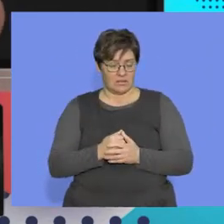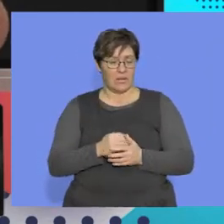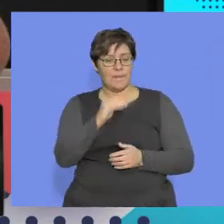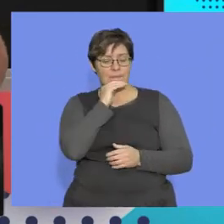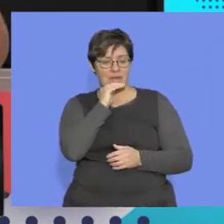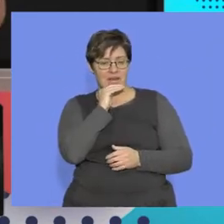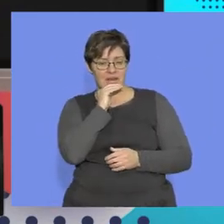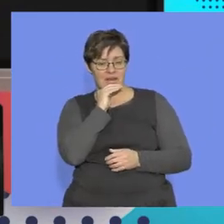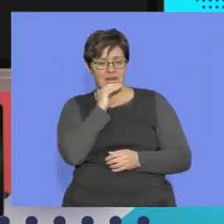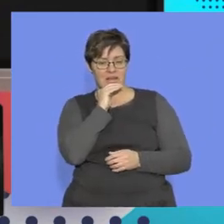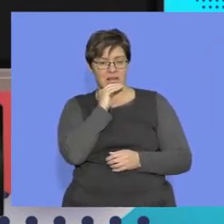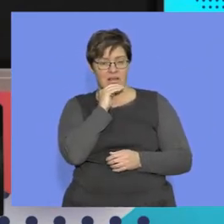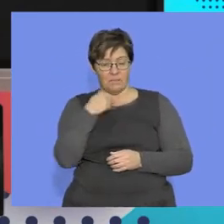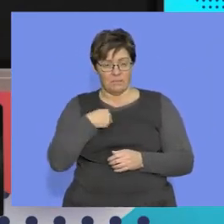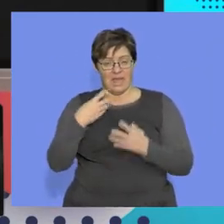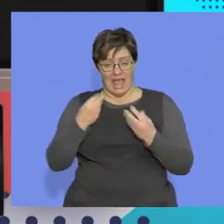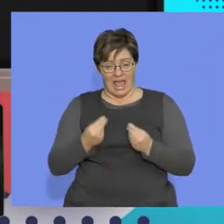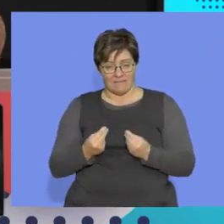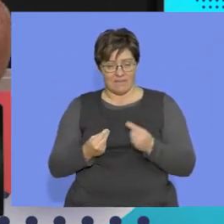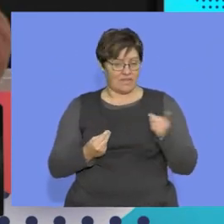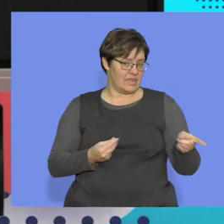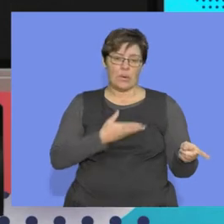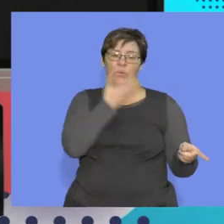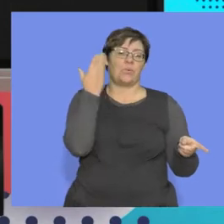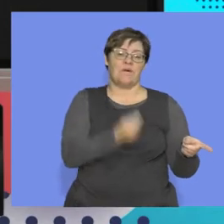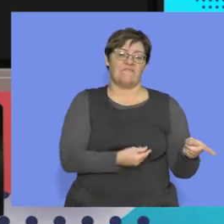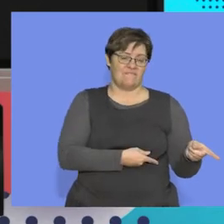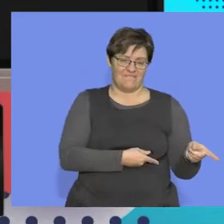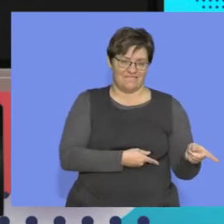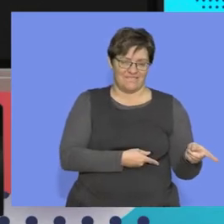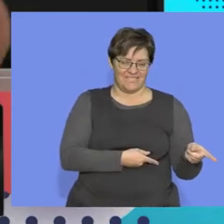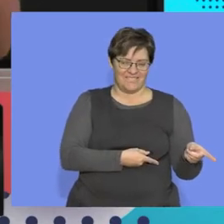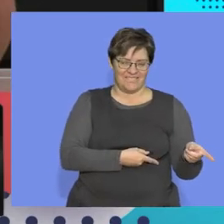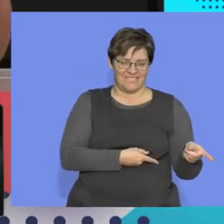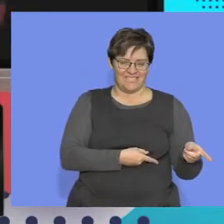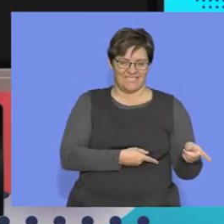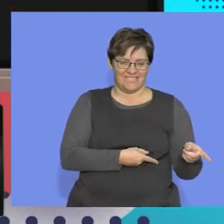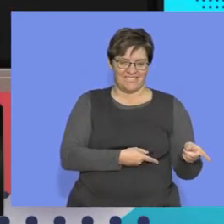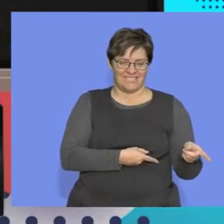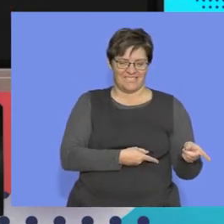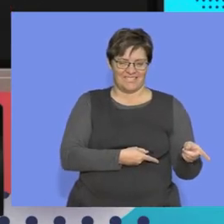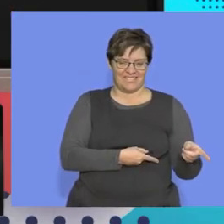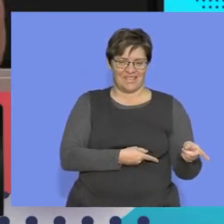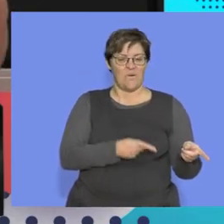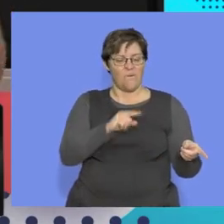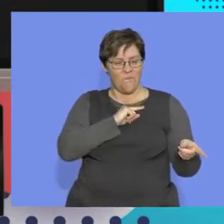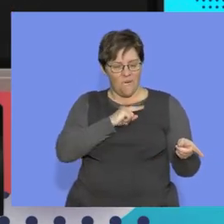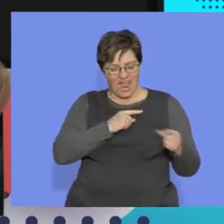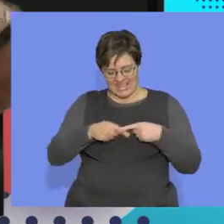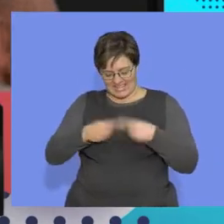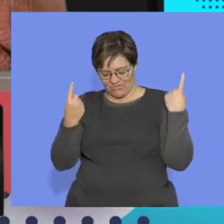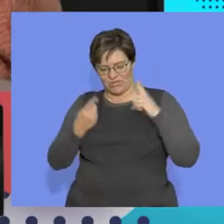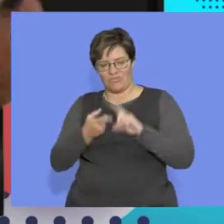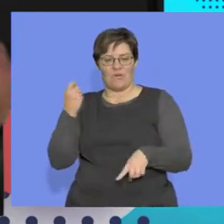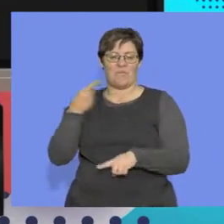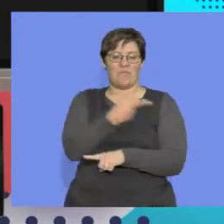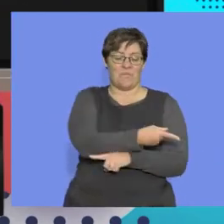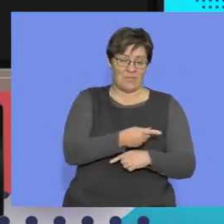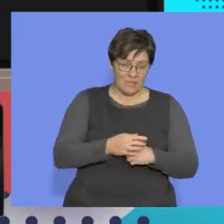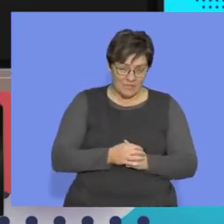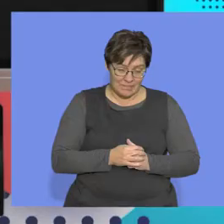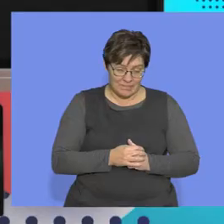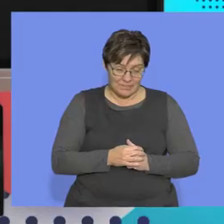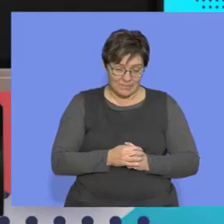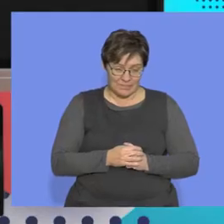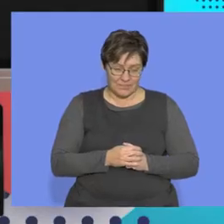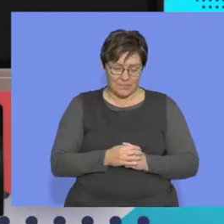that I have things different. There are things that make me different.